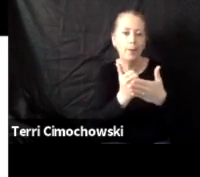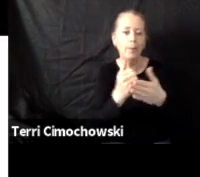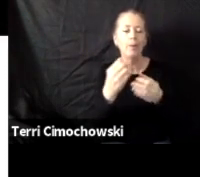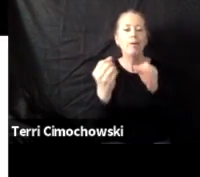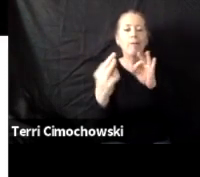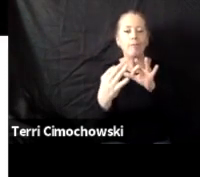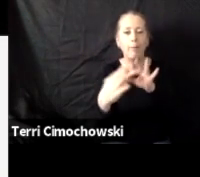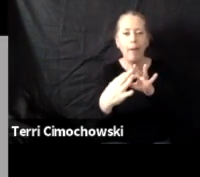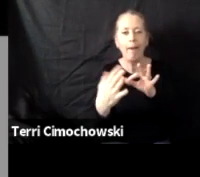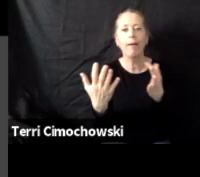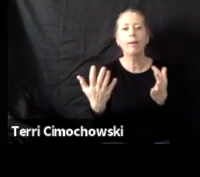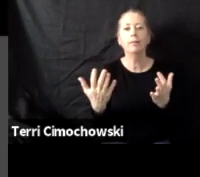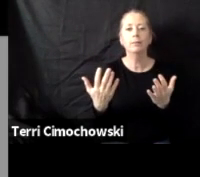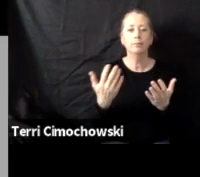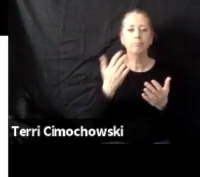feedback?